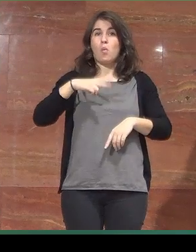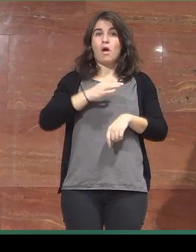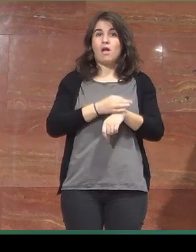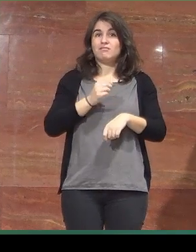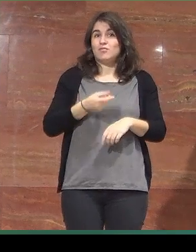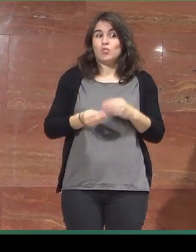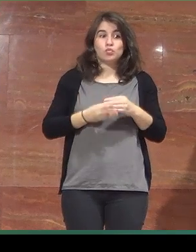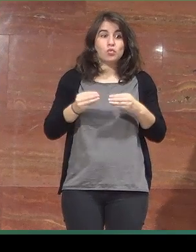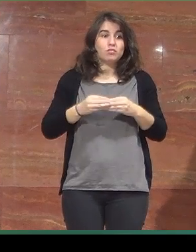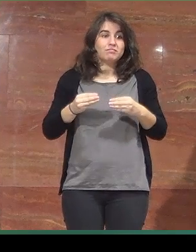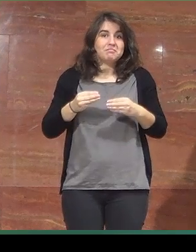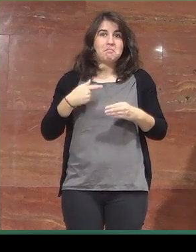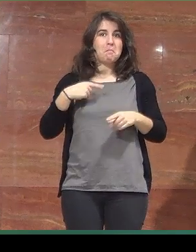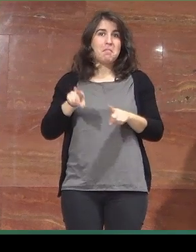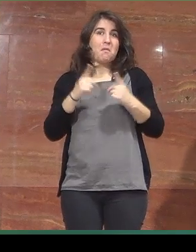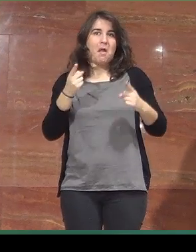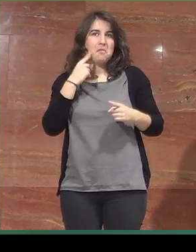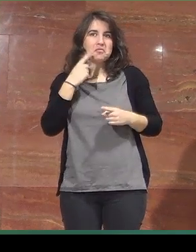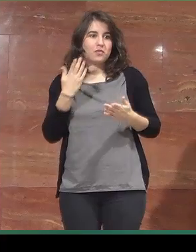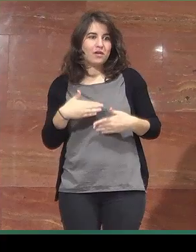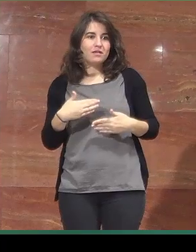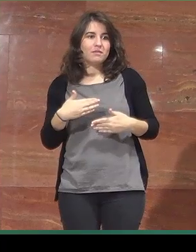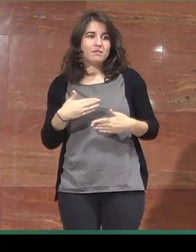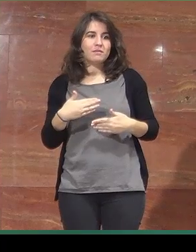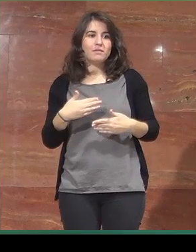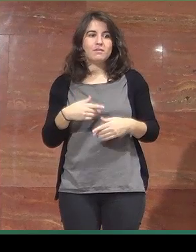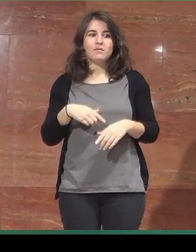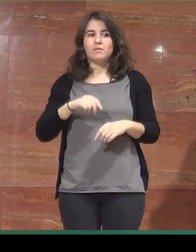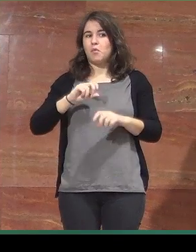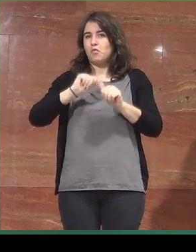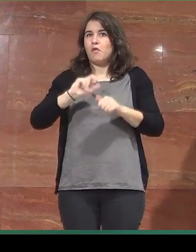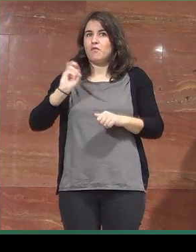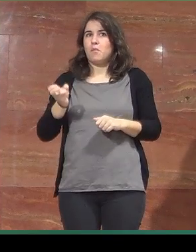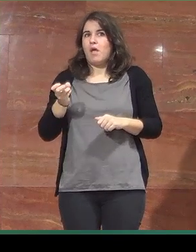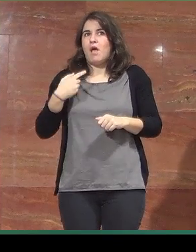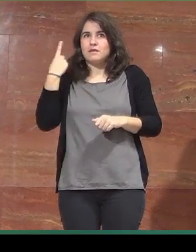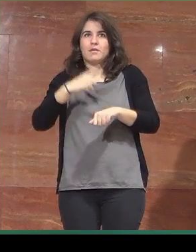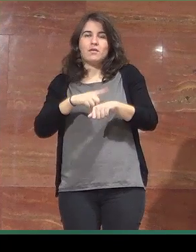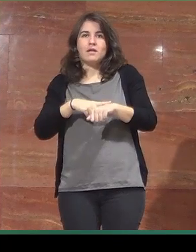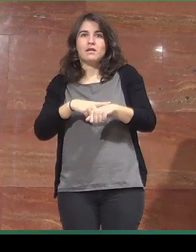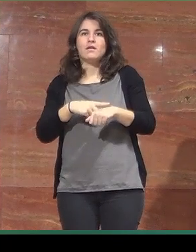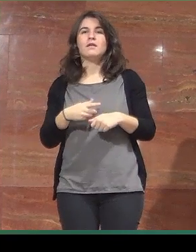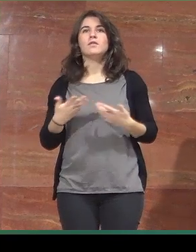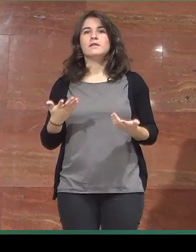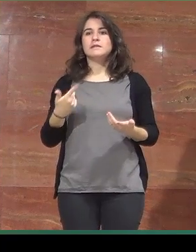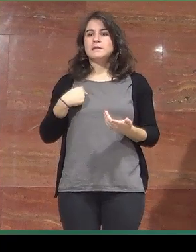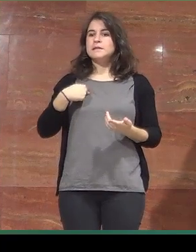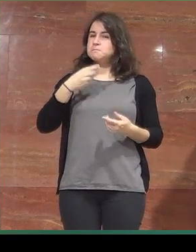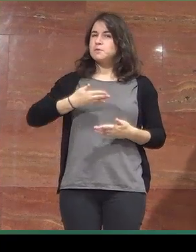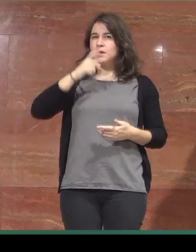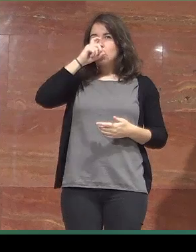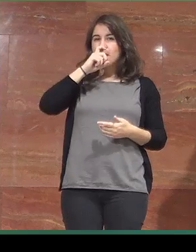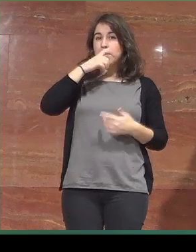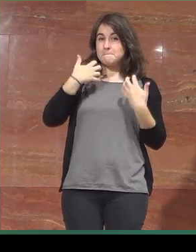make the spatial orientation bring us to disoriented persons. And we have to look about this. It's only to